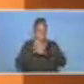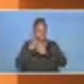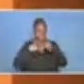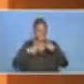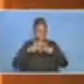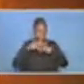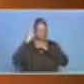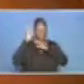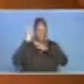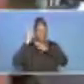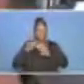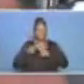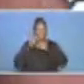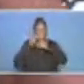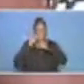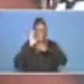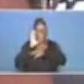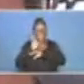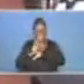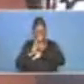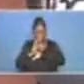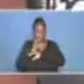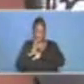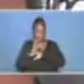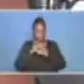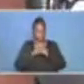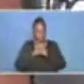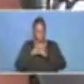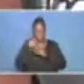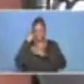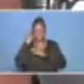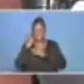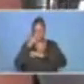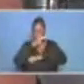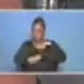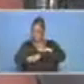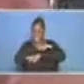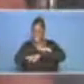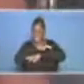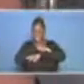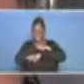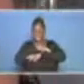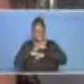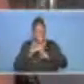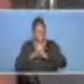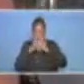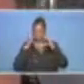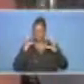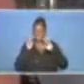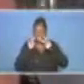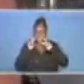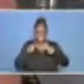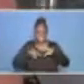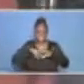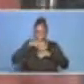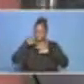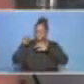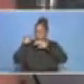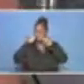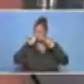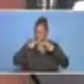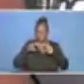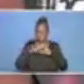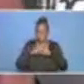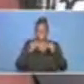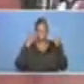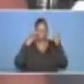Bahamas and Exuma specifically, because obviously there's relaxation here at the resort, but there's so much to see outside of the property and so much